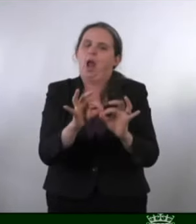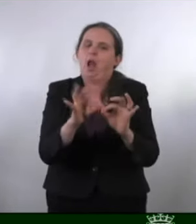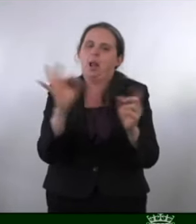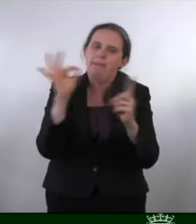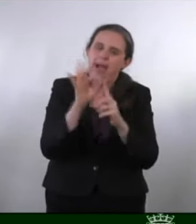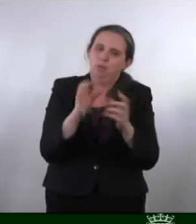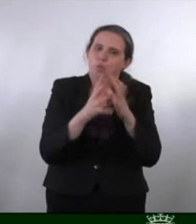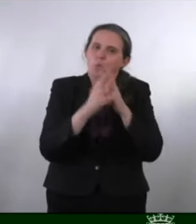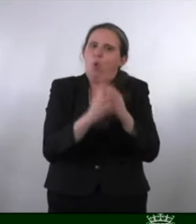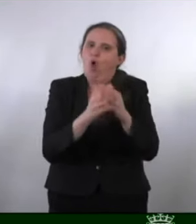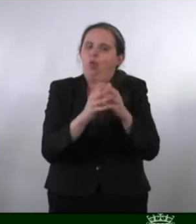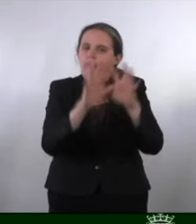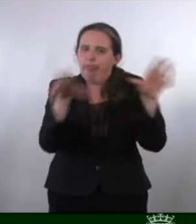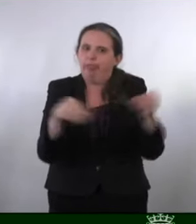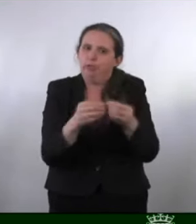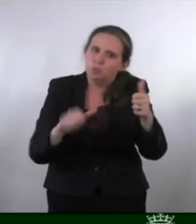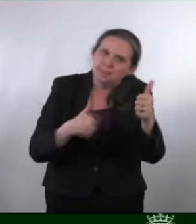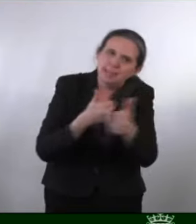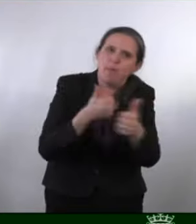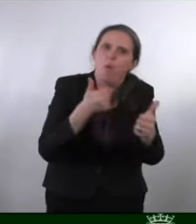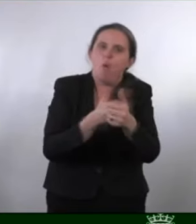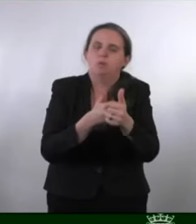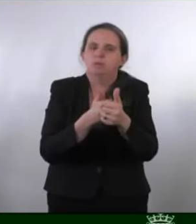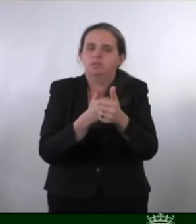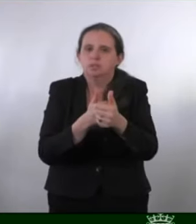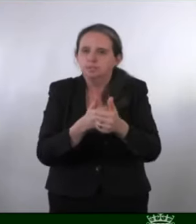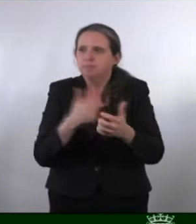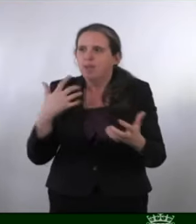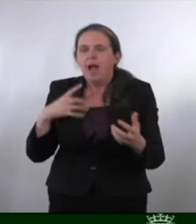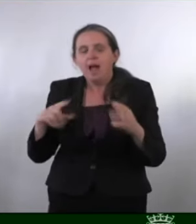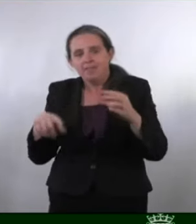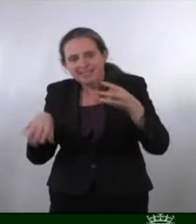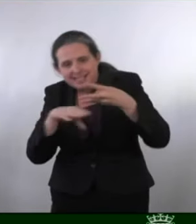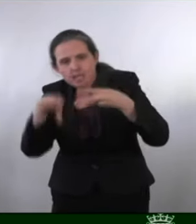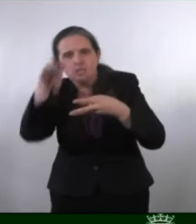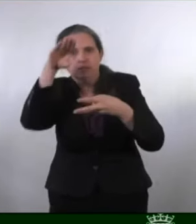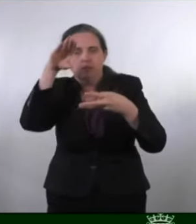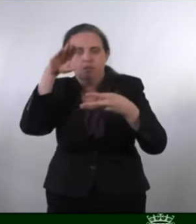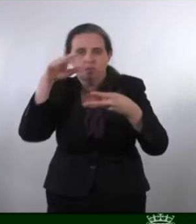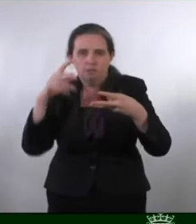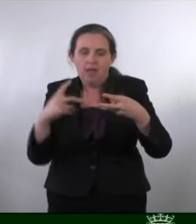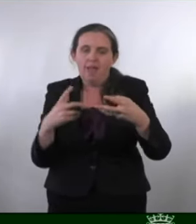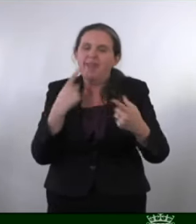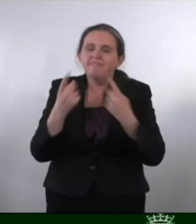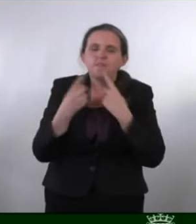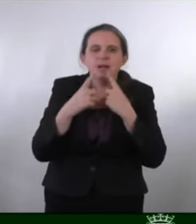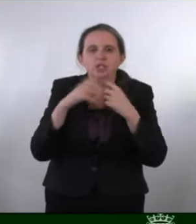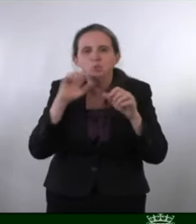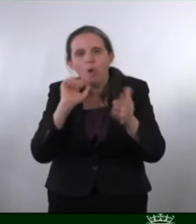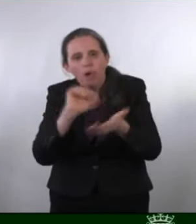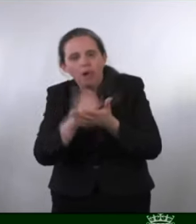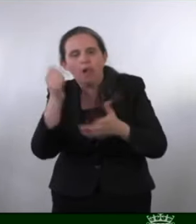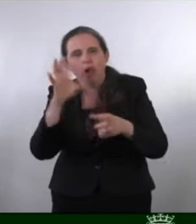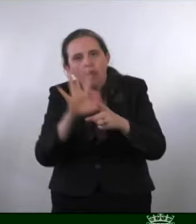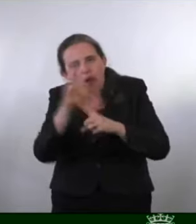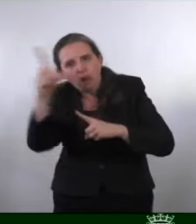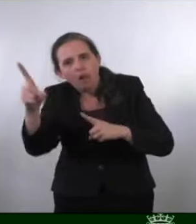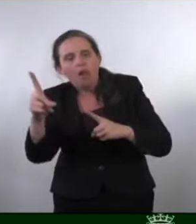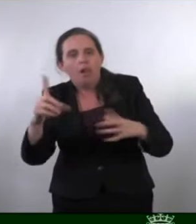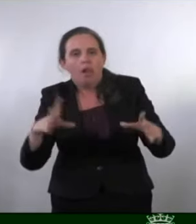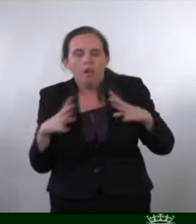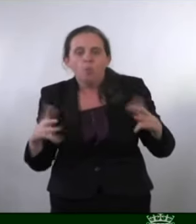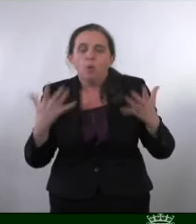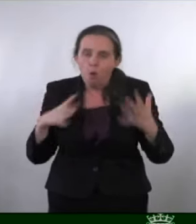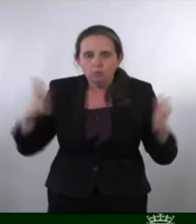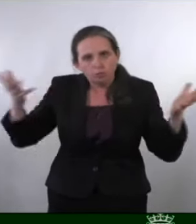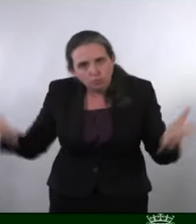the whole point of coming out into the tiers now or next week is to allow small businesses get going again.